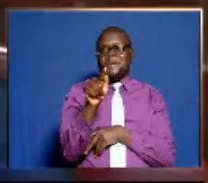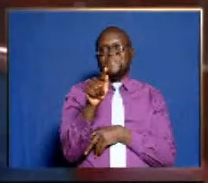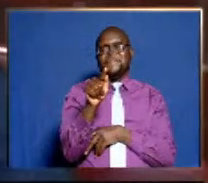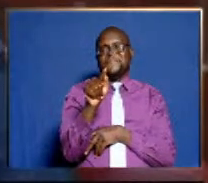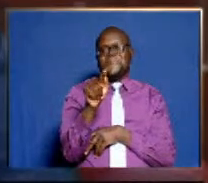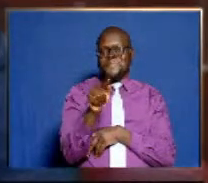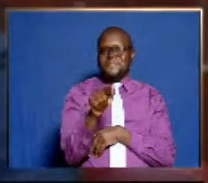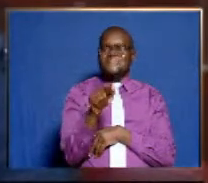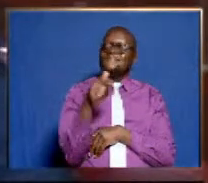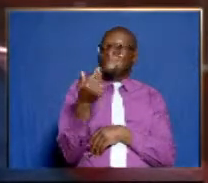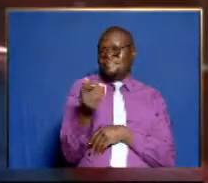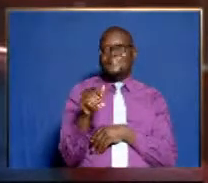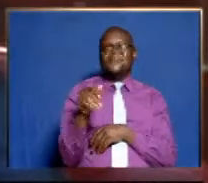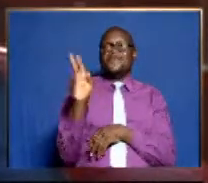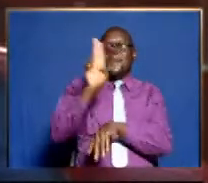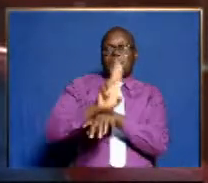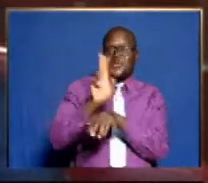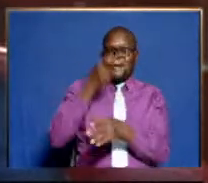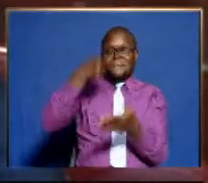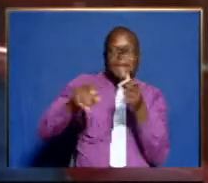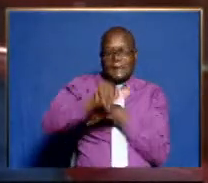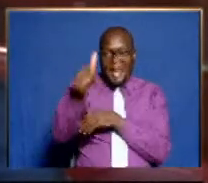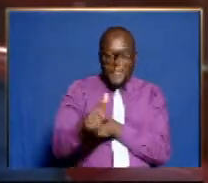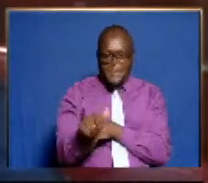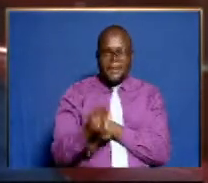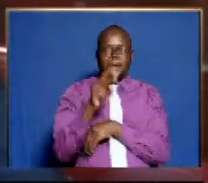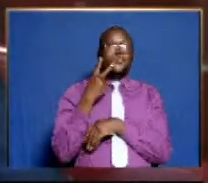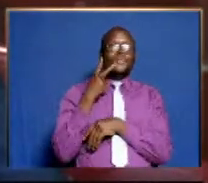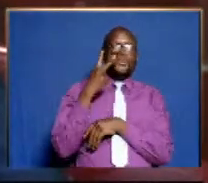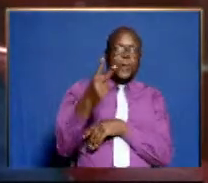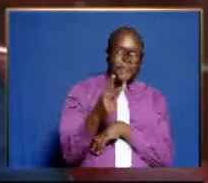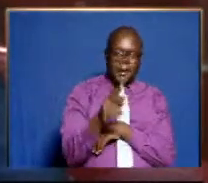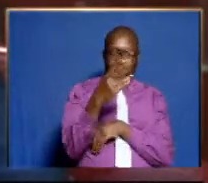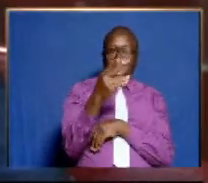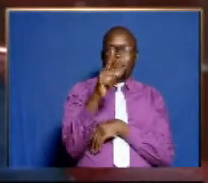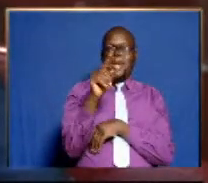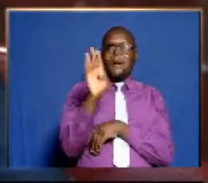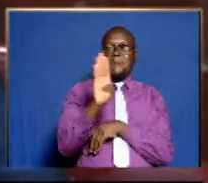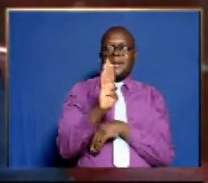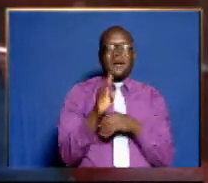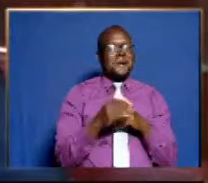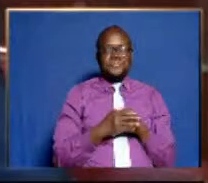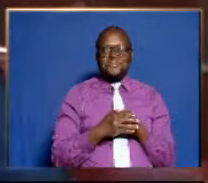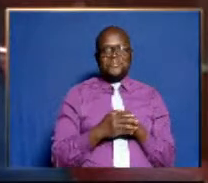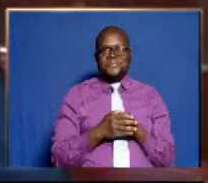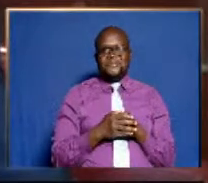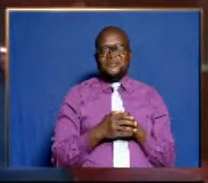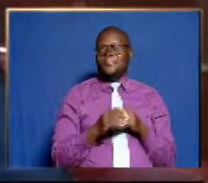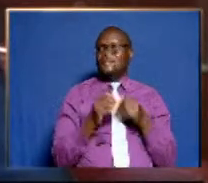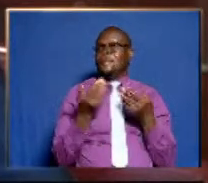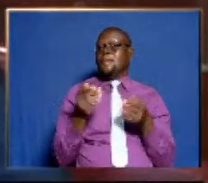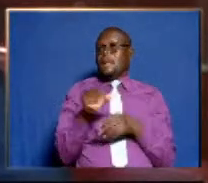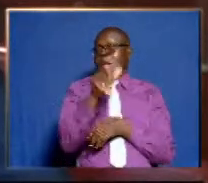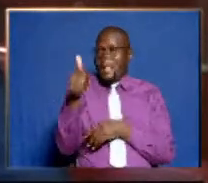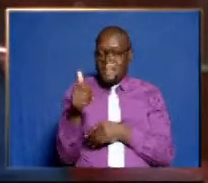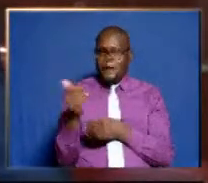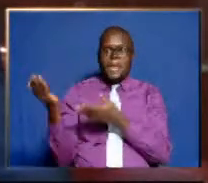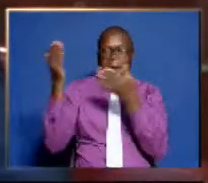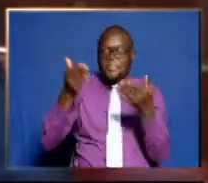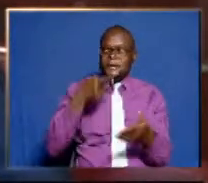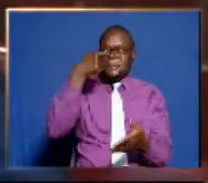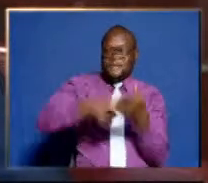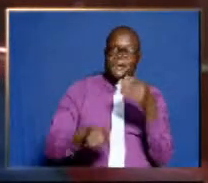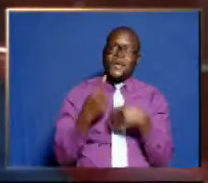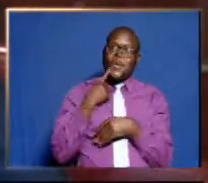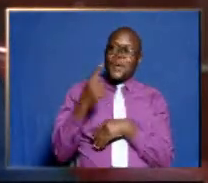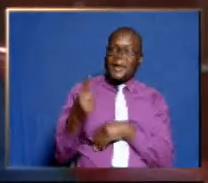billion shillings, excise duty at 241 billion, and import duty at 119